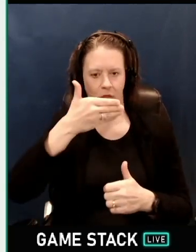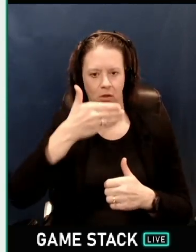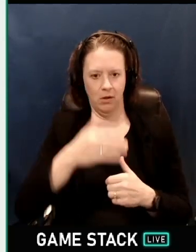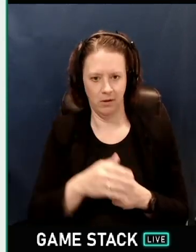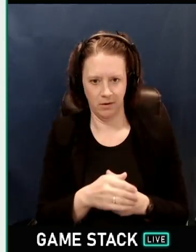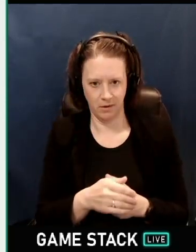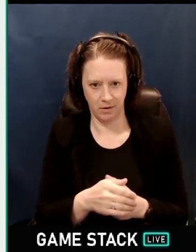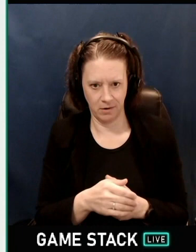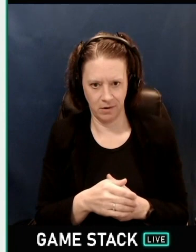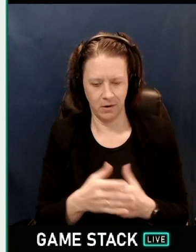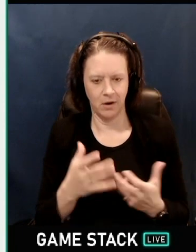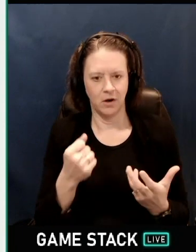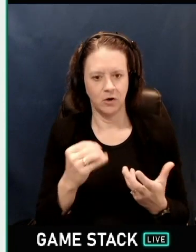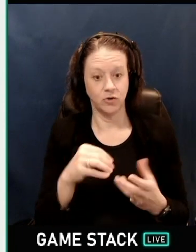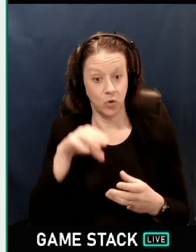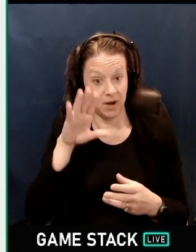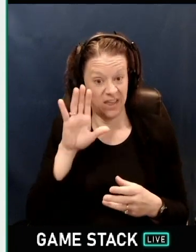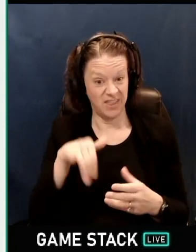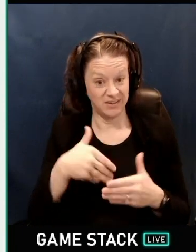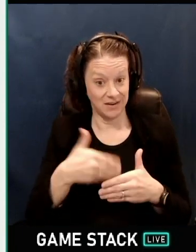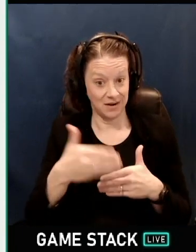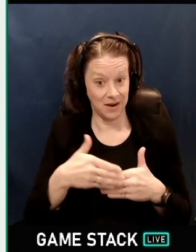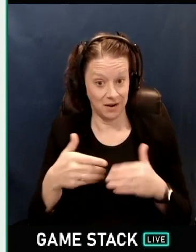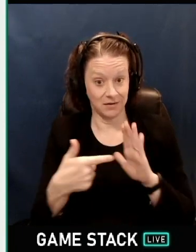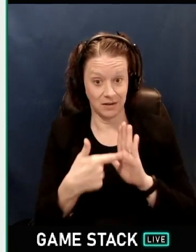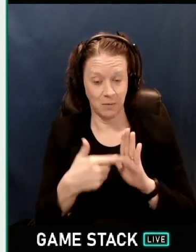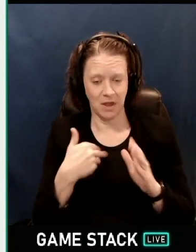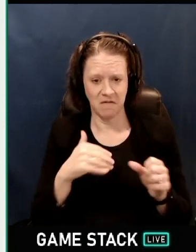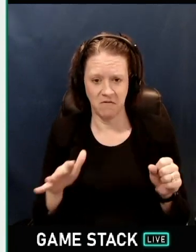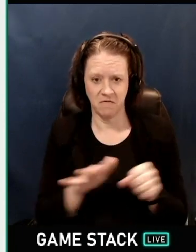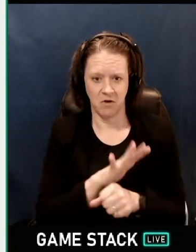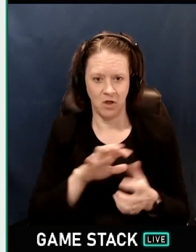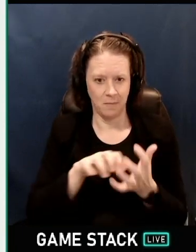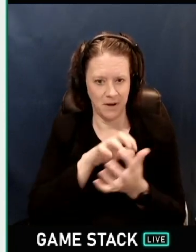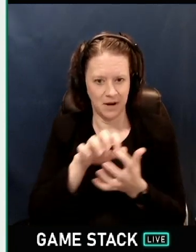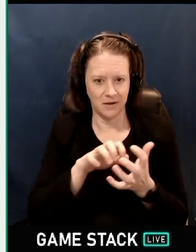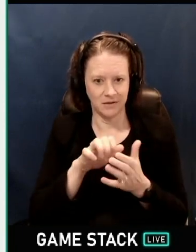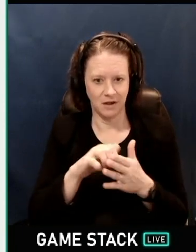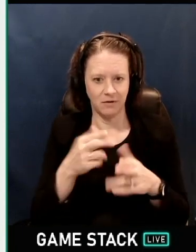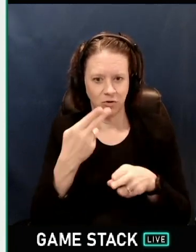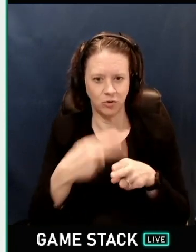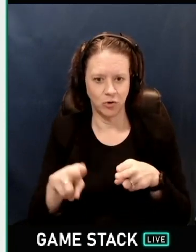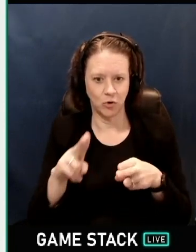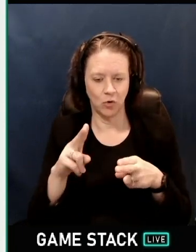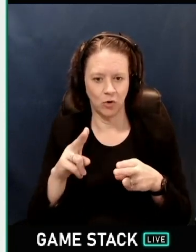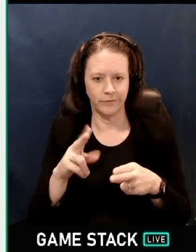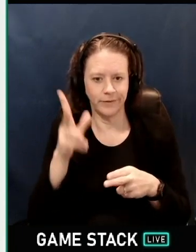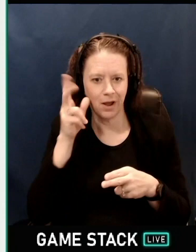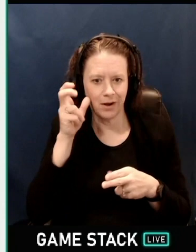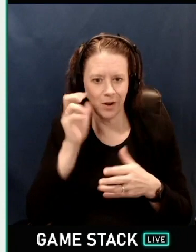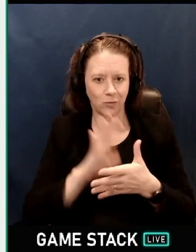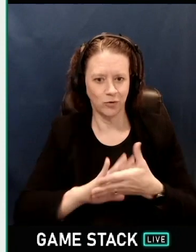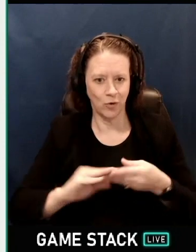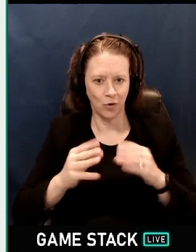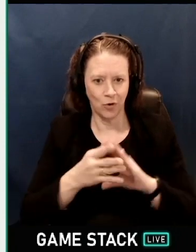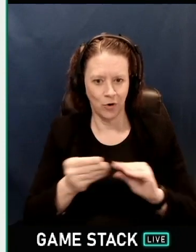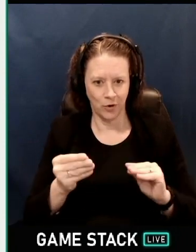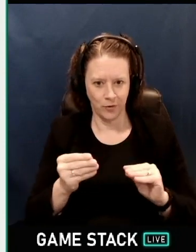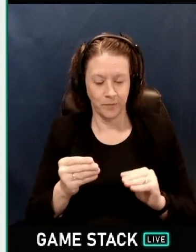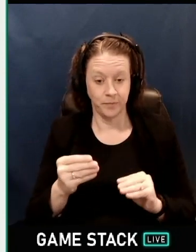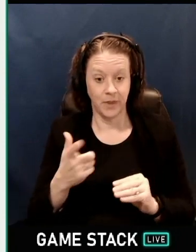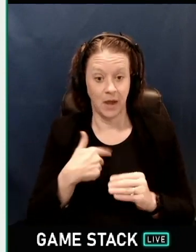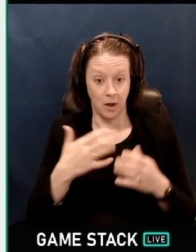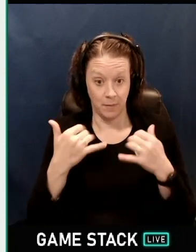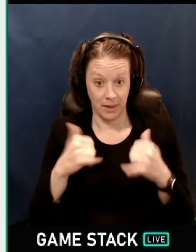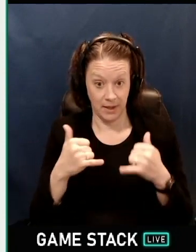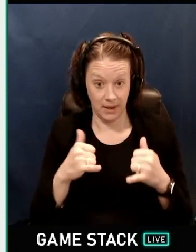mix of just basically a little audio story. And we'll play this back. We'll start